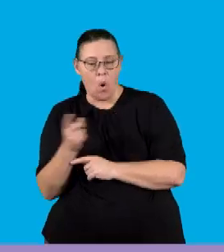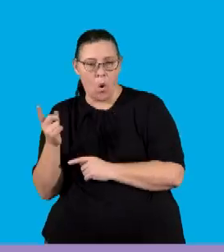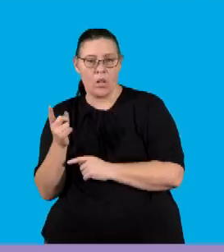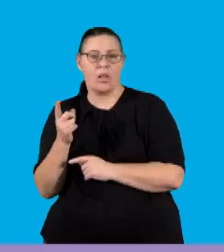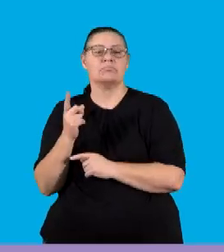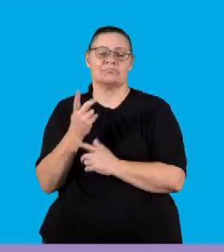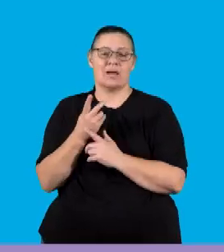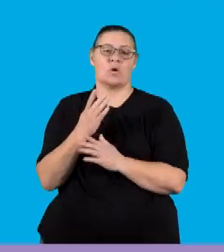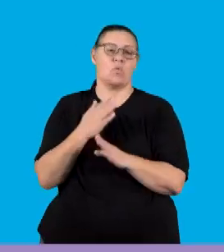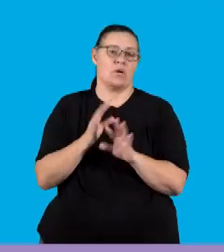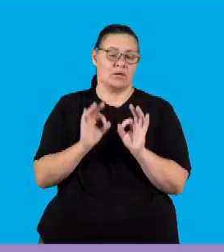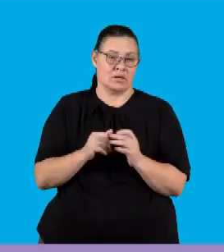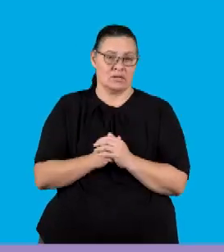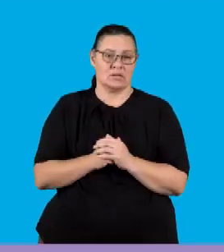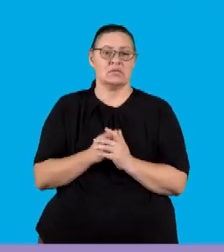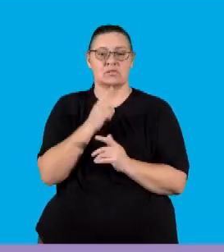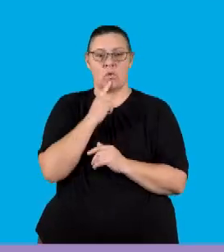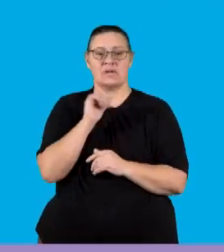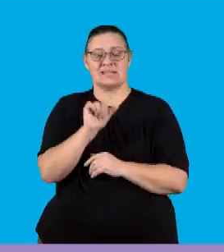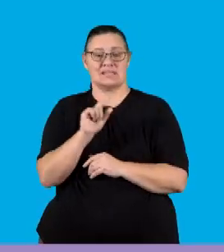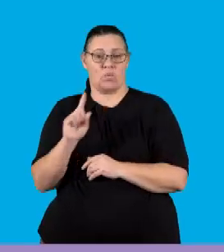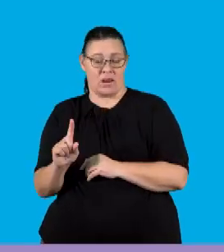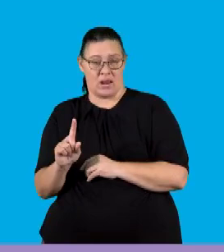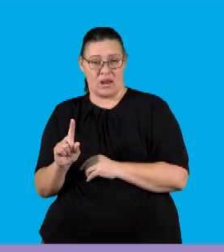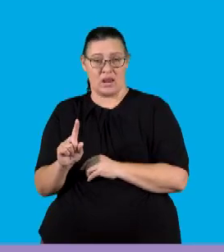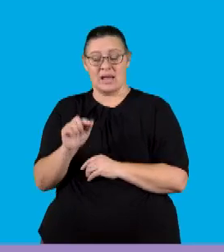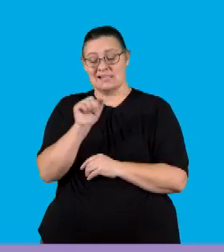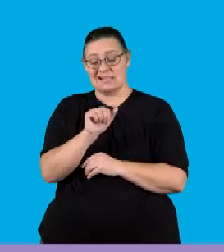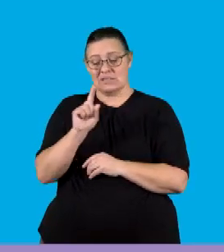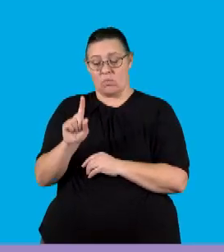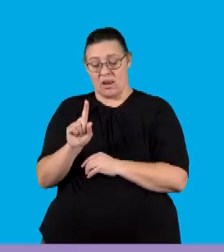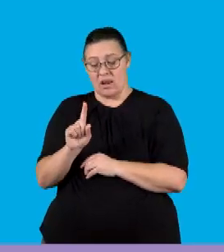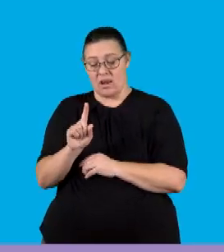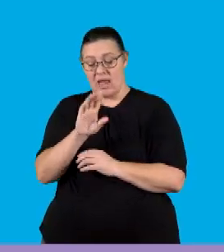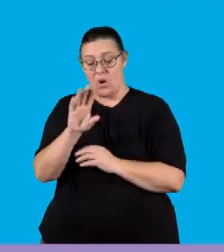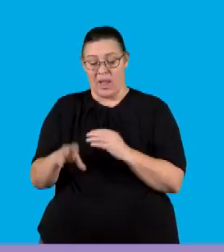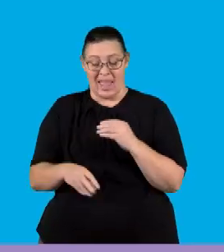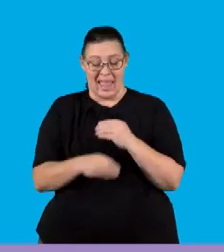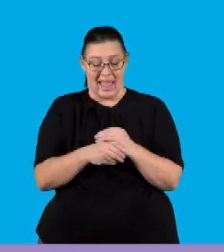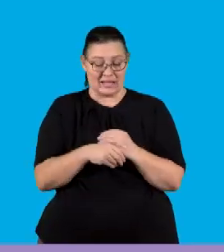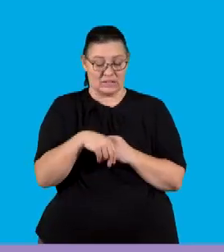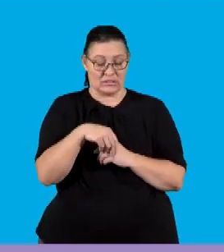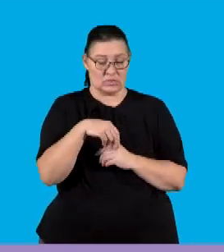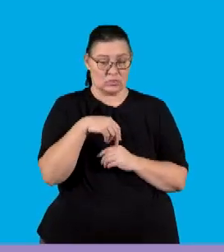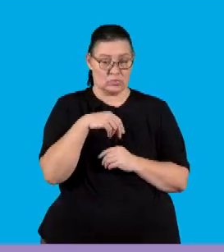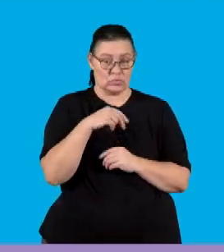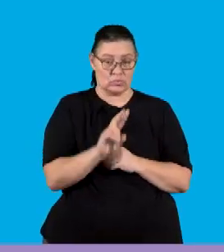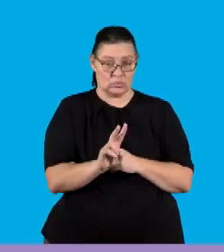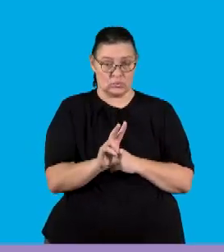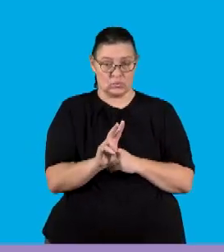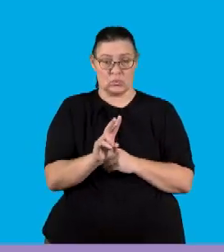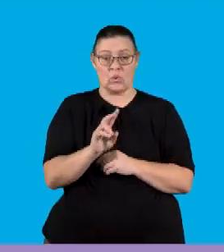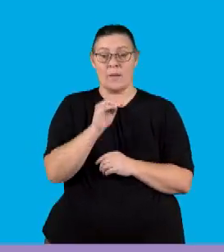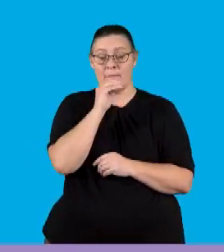output values. So let's take 61. Now when we take 61 and we use the additive inverse of negative 2, we